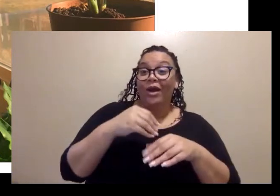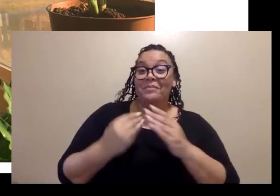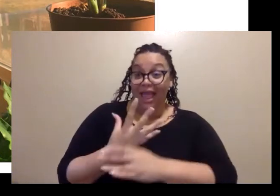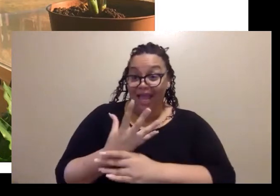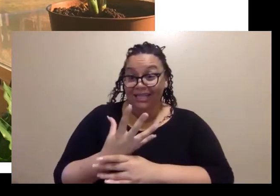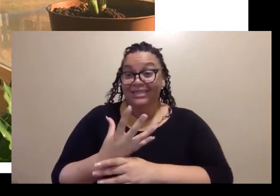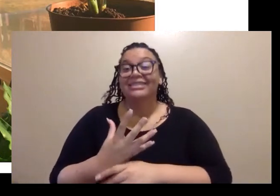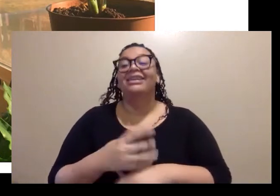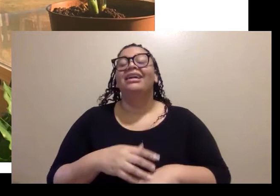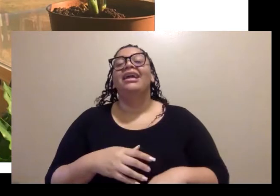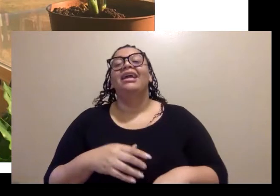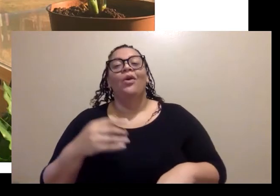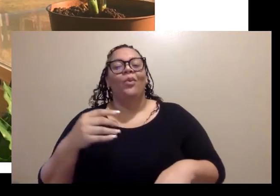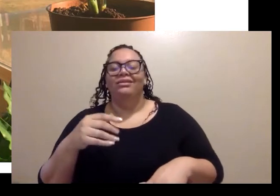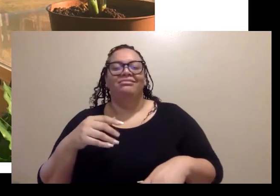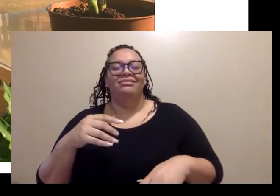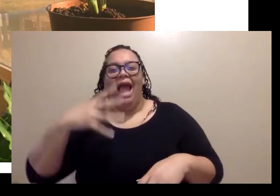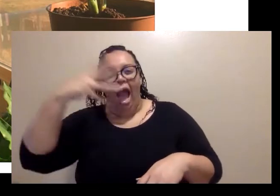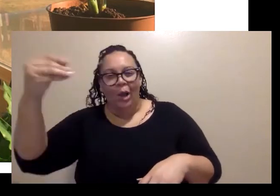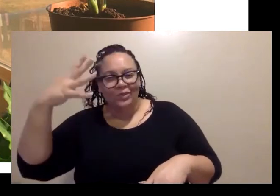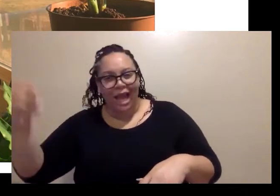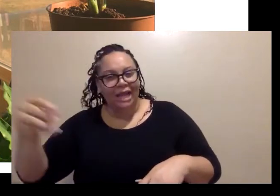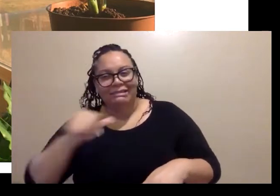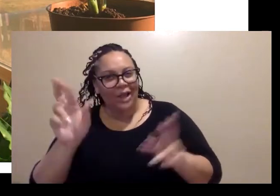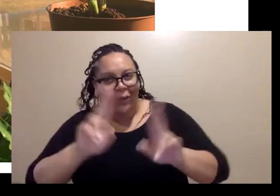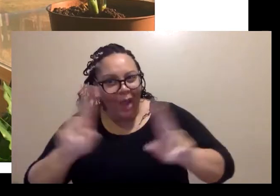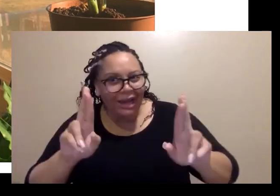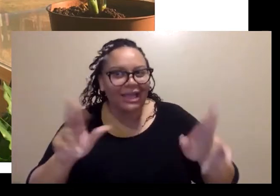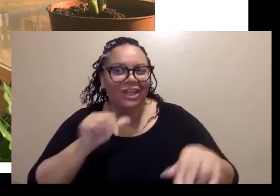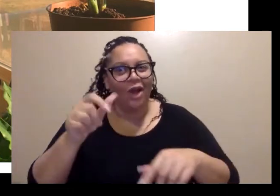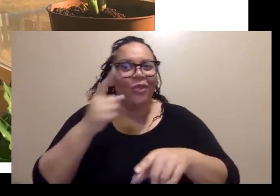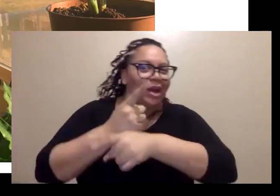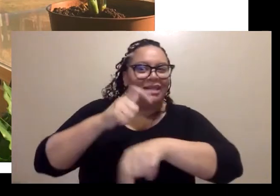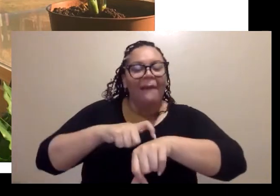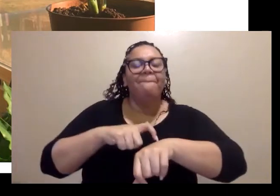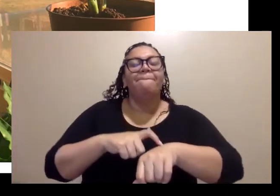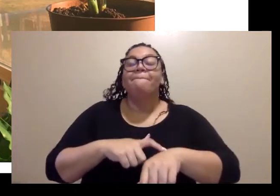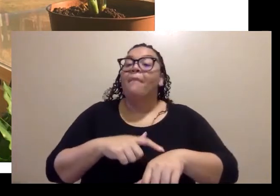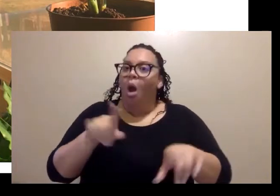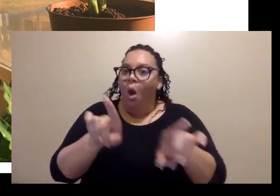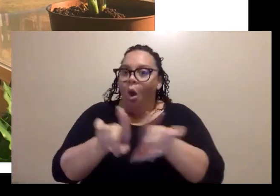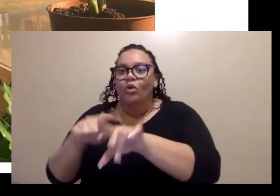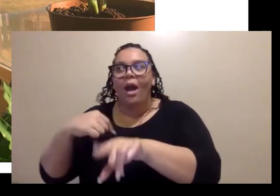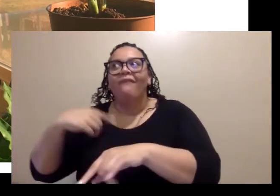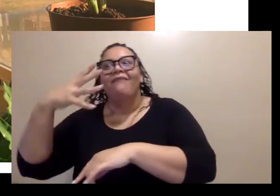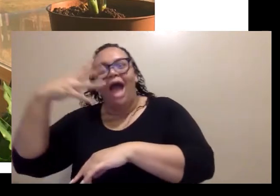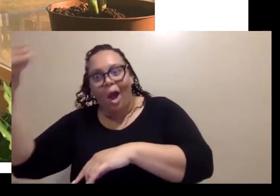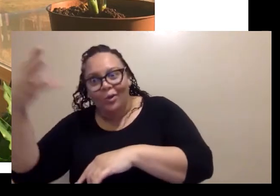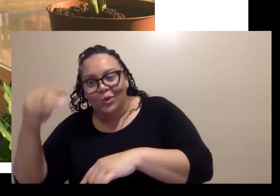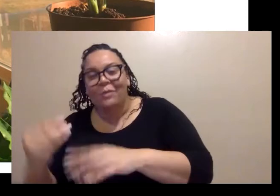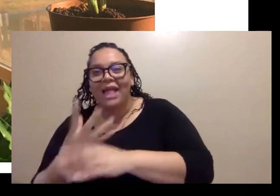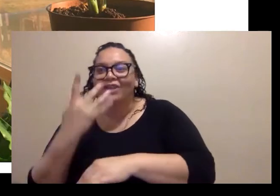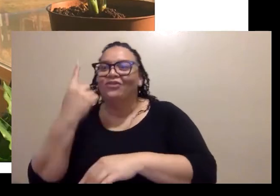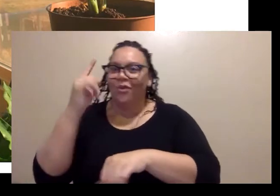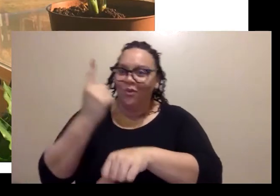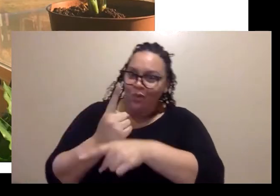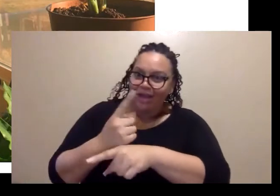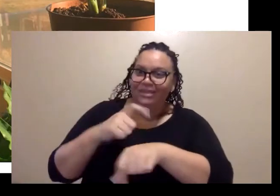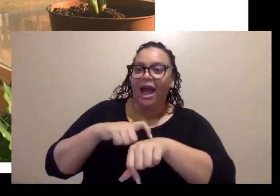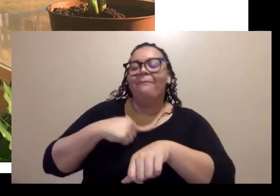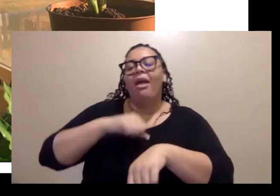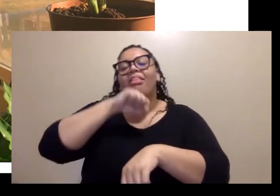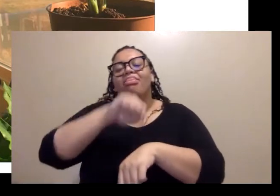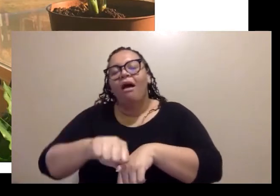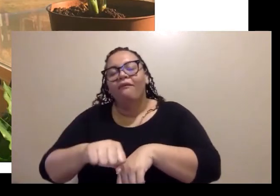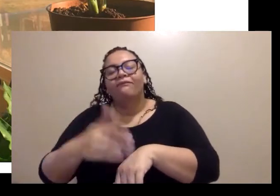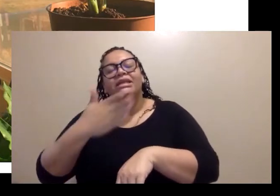I'm missing something. And then I have outdoor plants and gardening that I do. I love the smell of dirt. I love growing